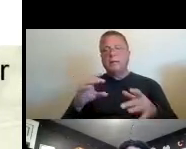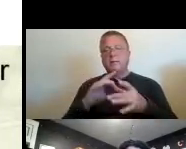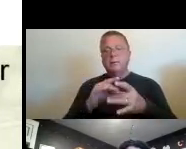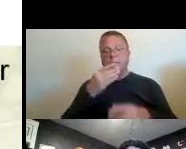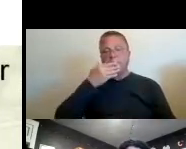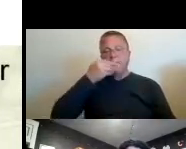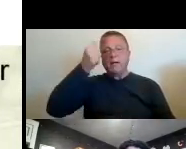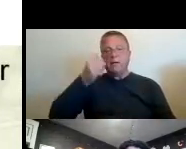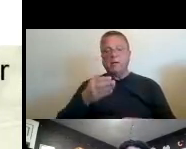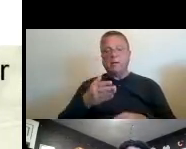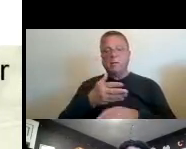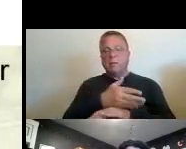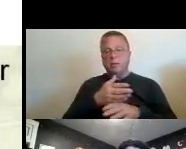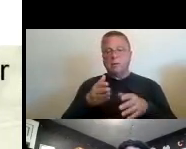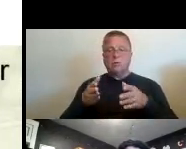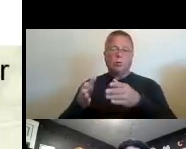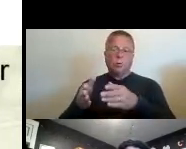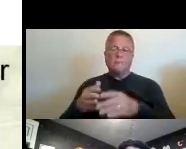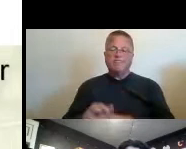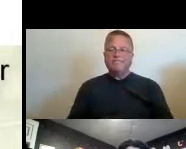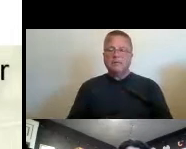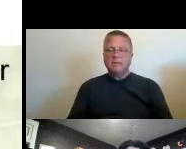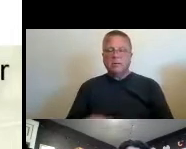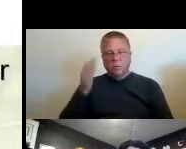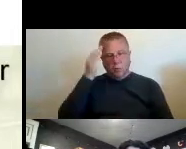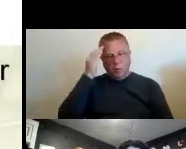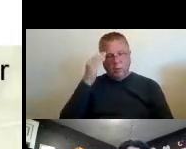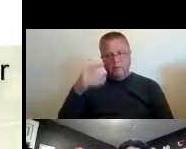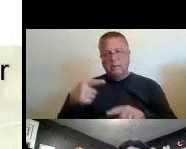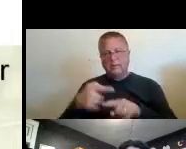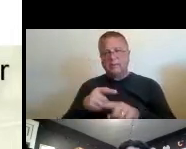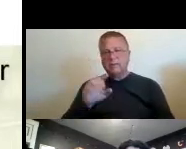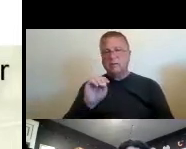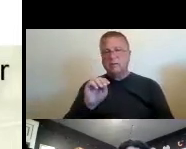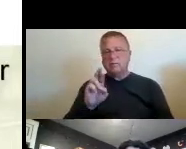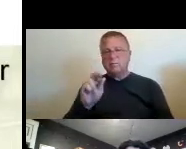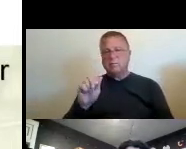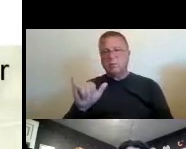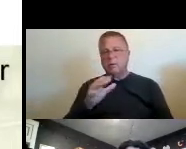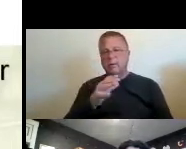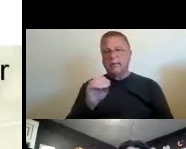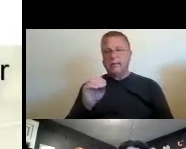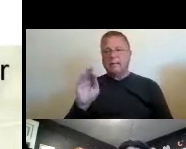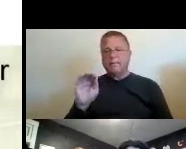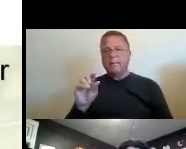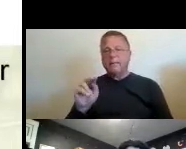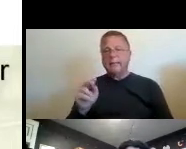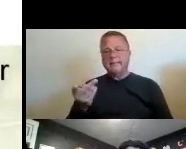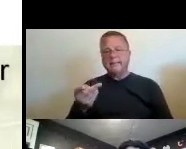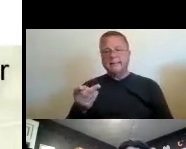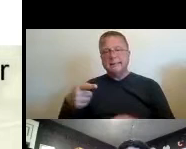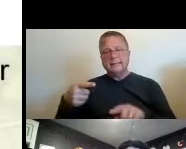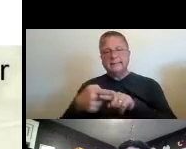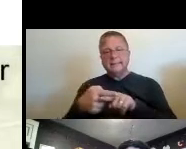corridor. We've heard that the intersection of Murray and Beacon, perhaps there's